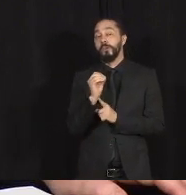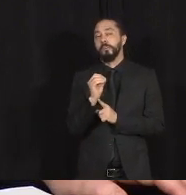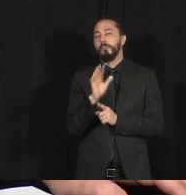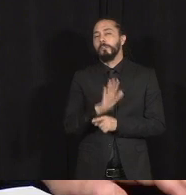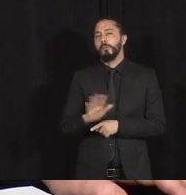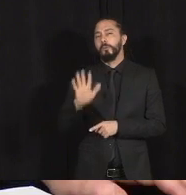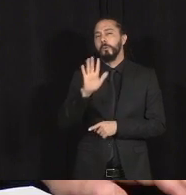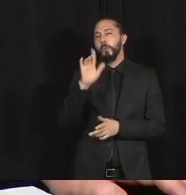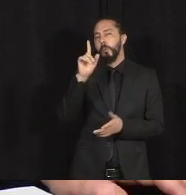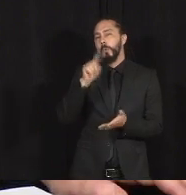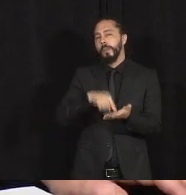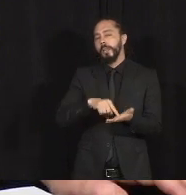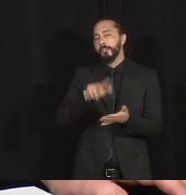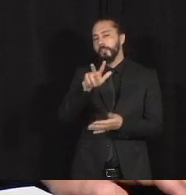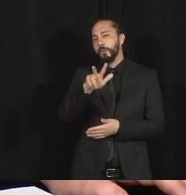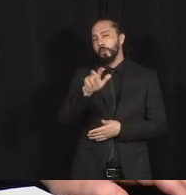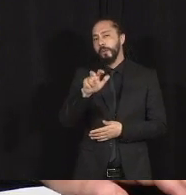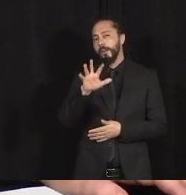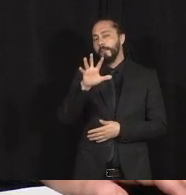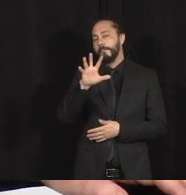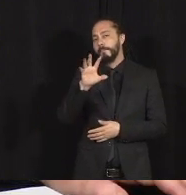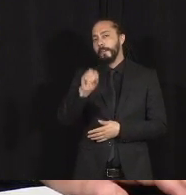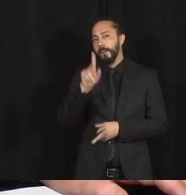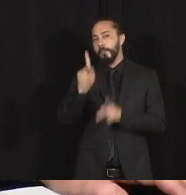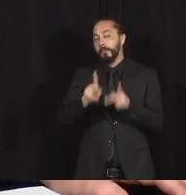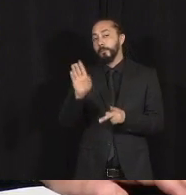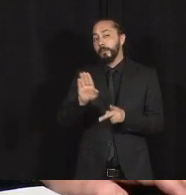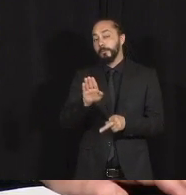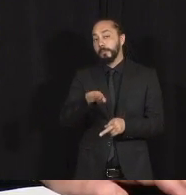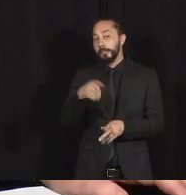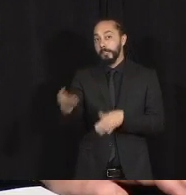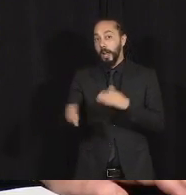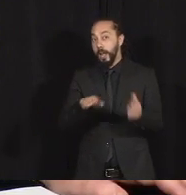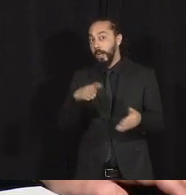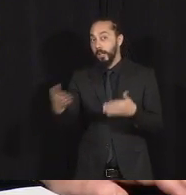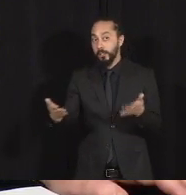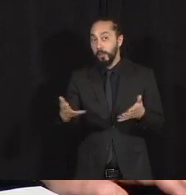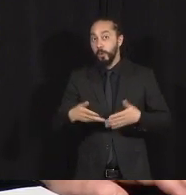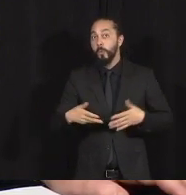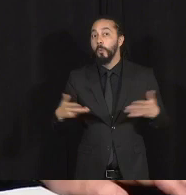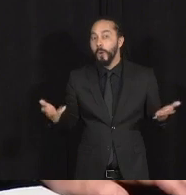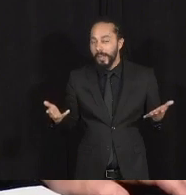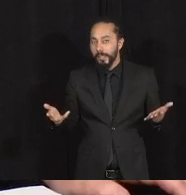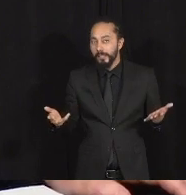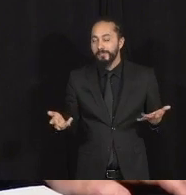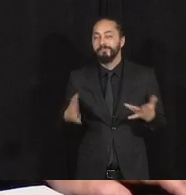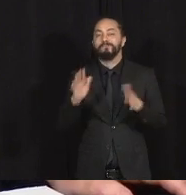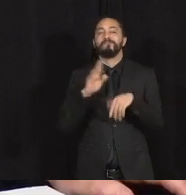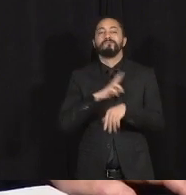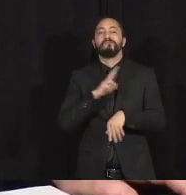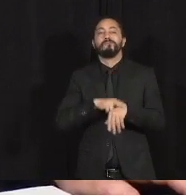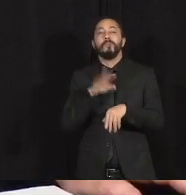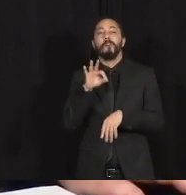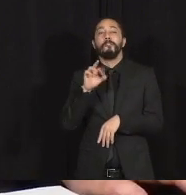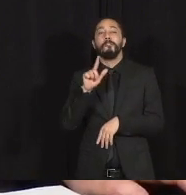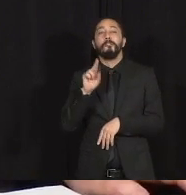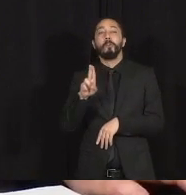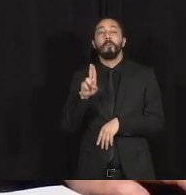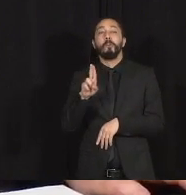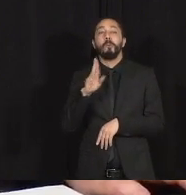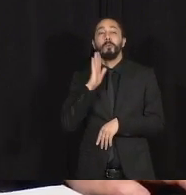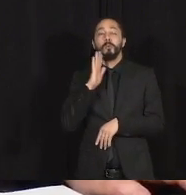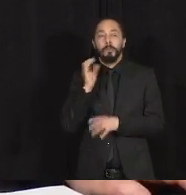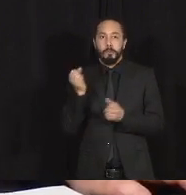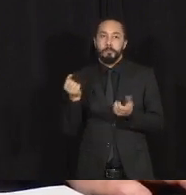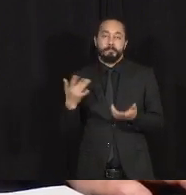1,350 individuals to normal seasonal flu. So in a bad year, we